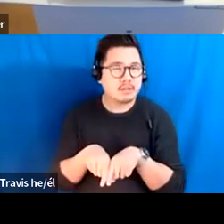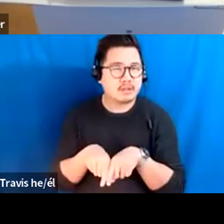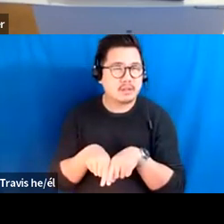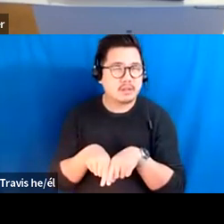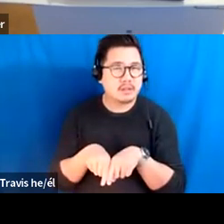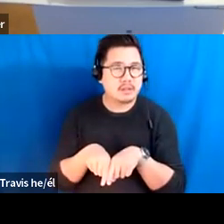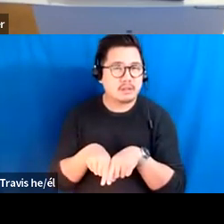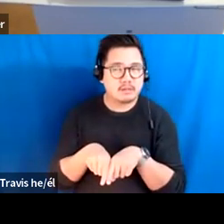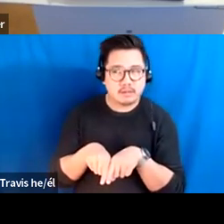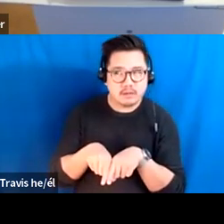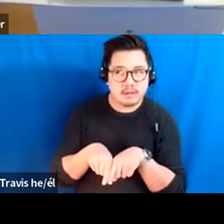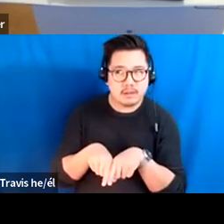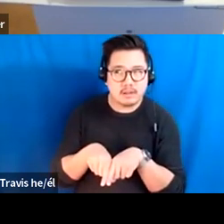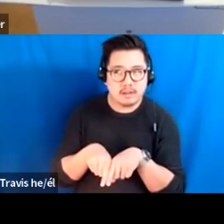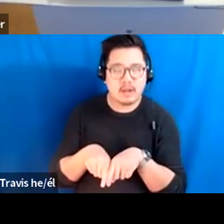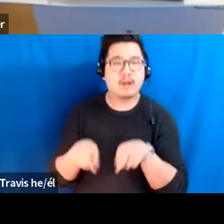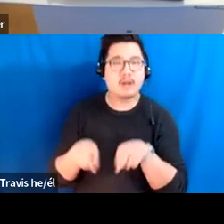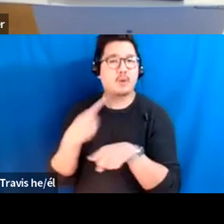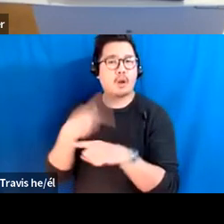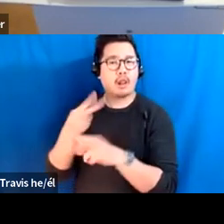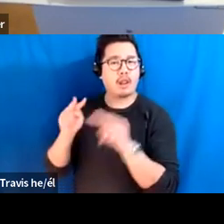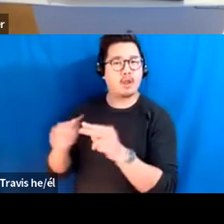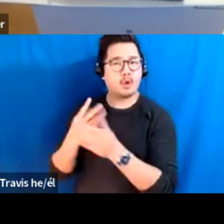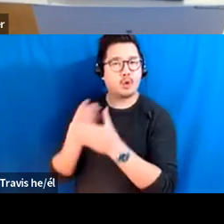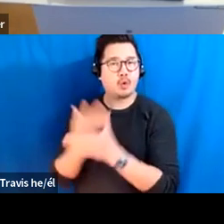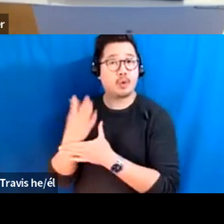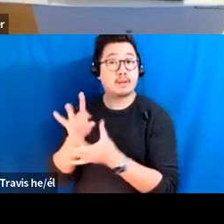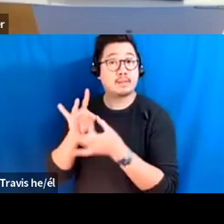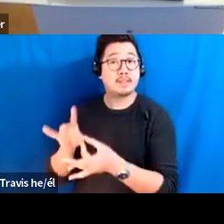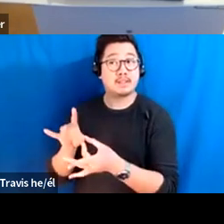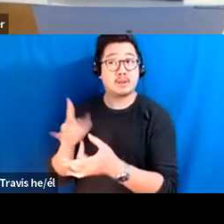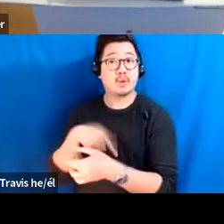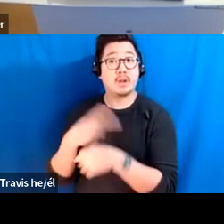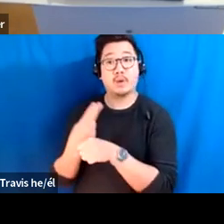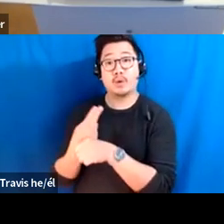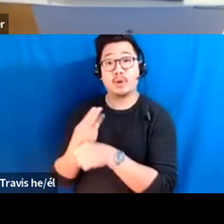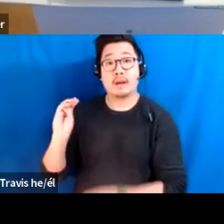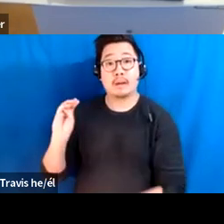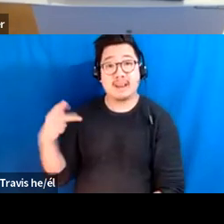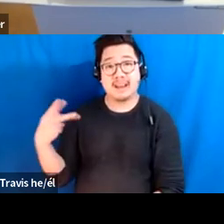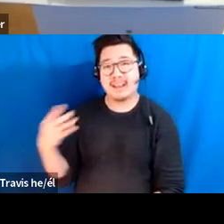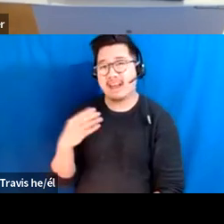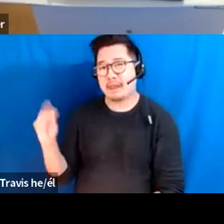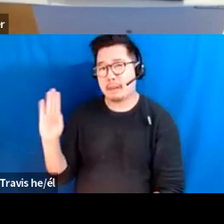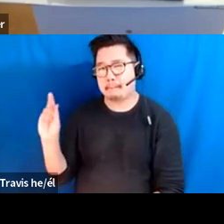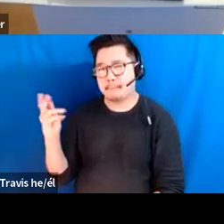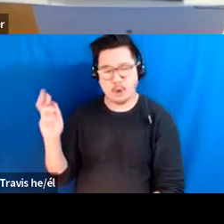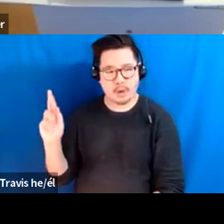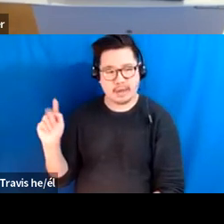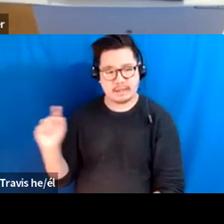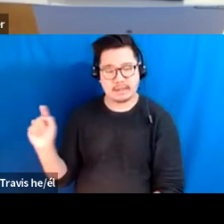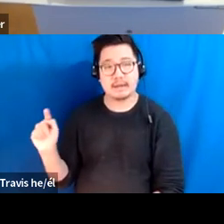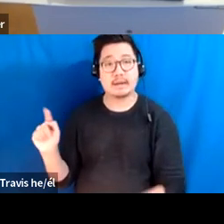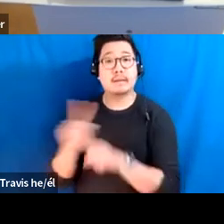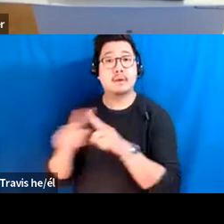and assessments to look at growth specifically we've been using the map nwea but we are currently having